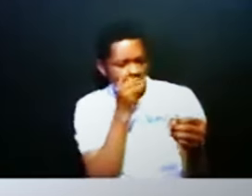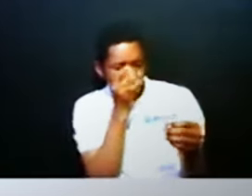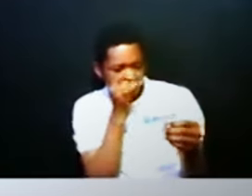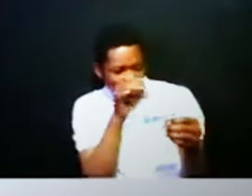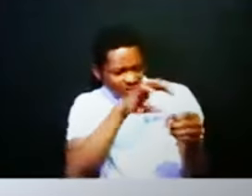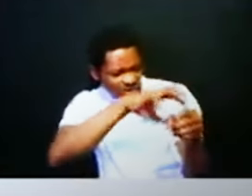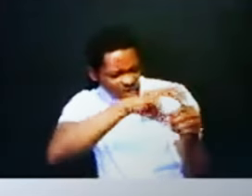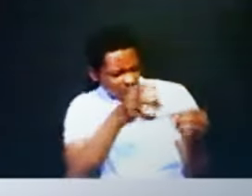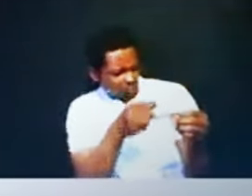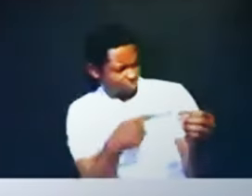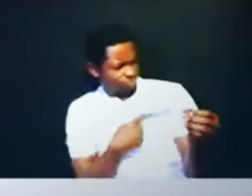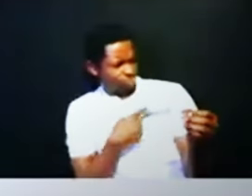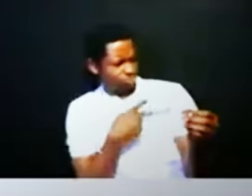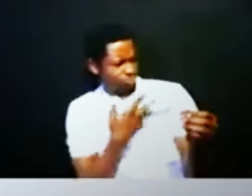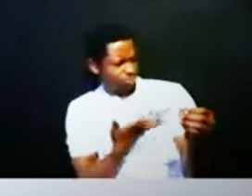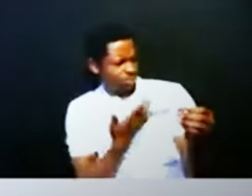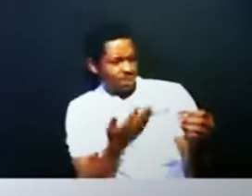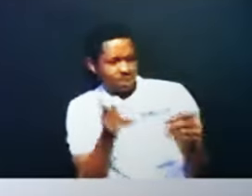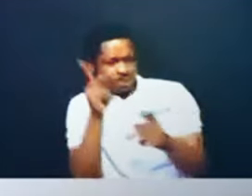the